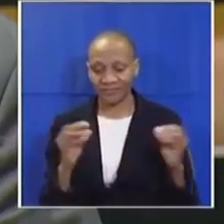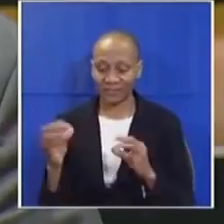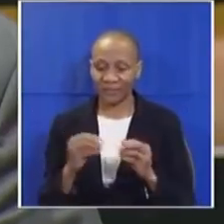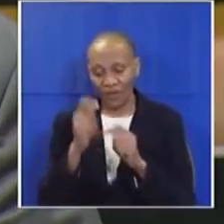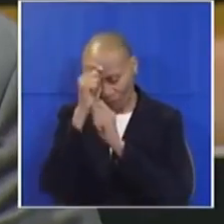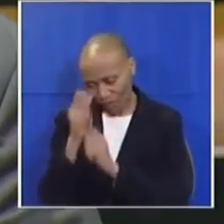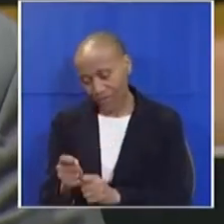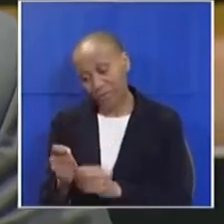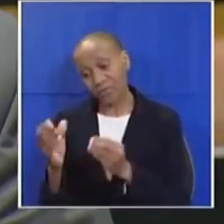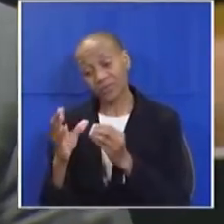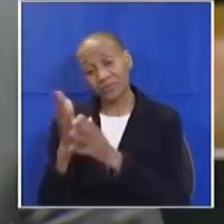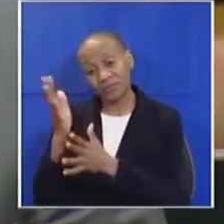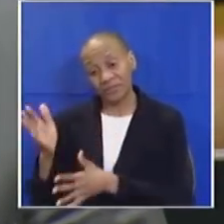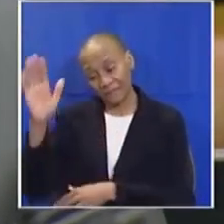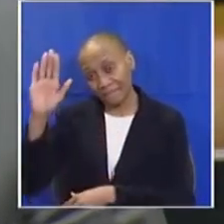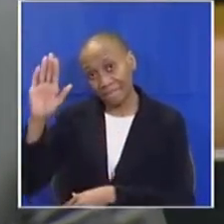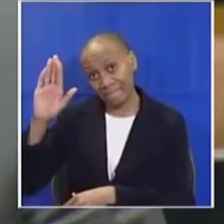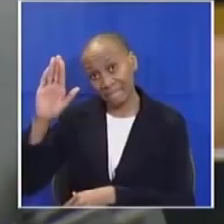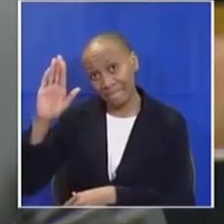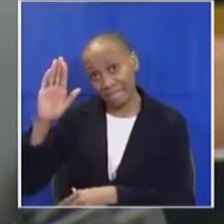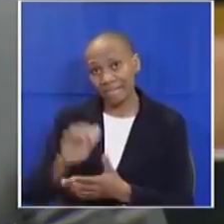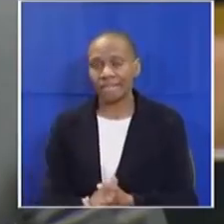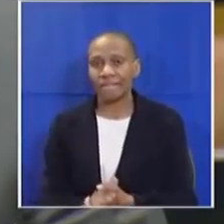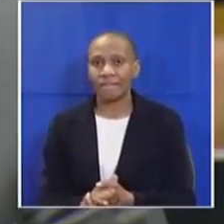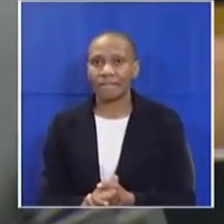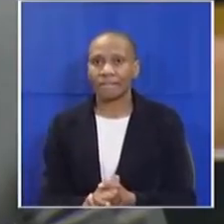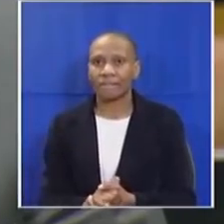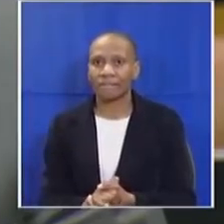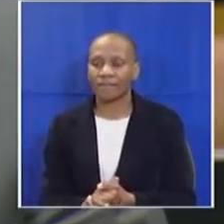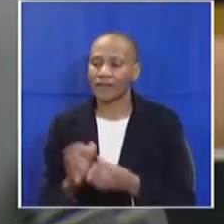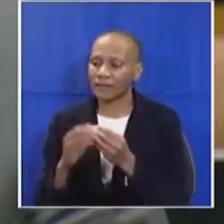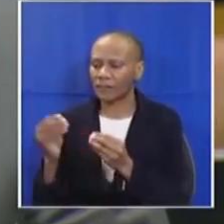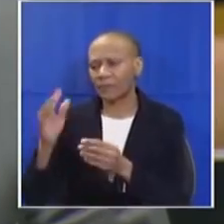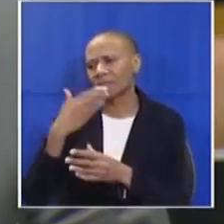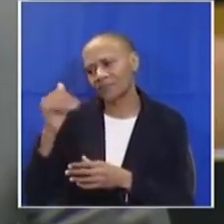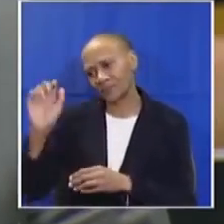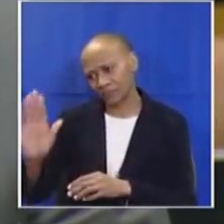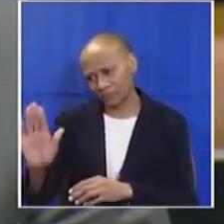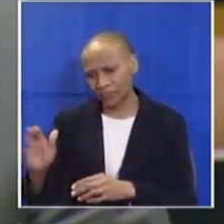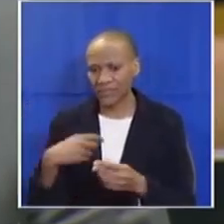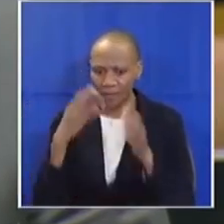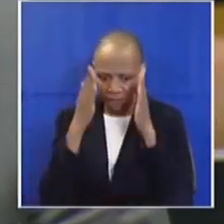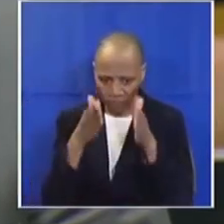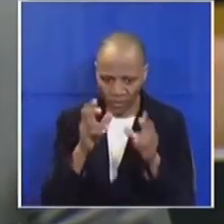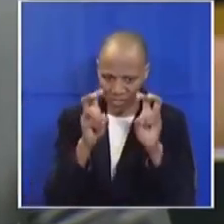Achbare Speaker. So, wait, Honourable Groenewald, I'm just finishing the matter at hand.